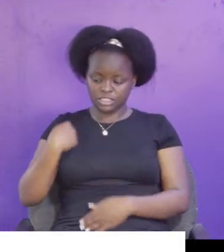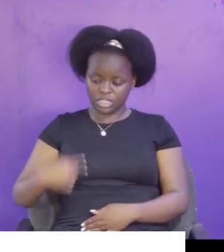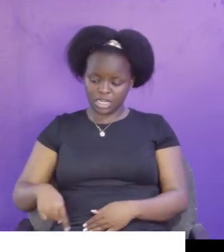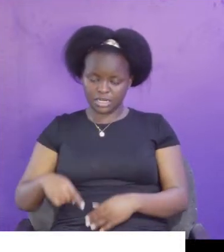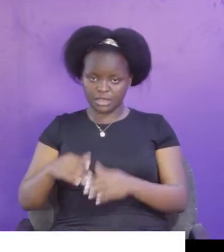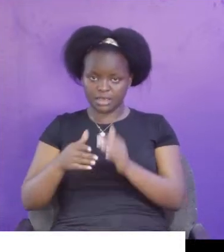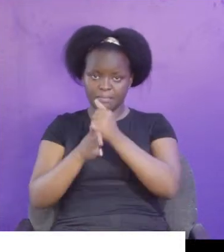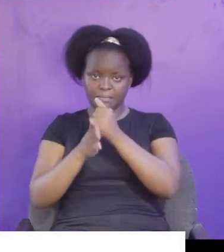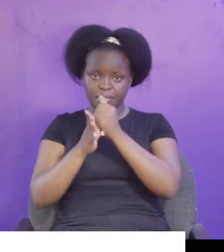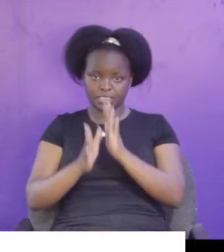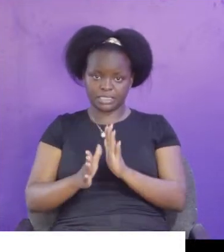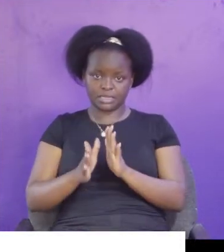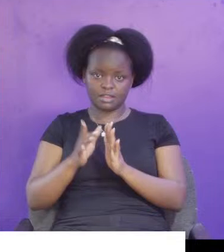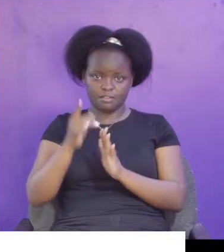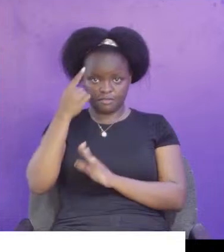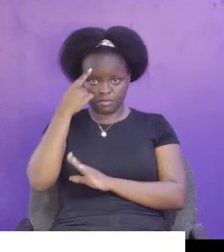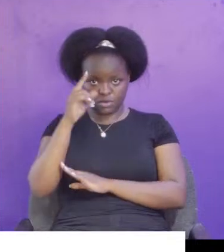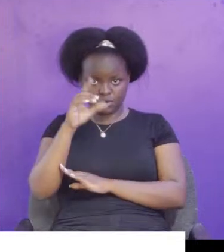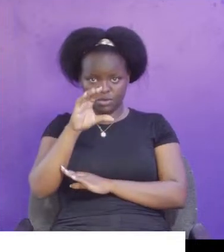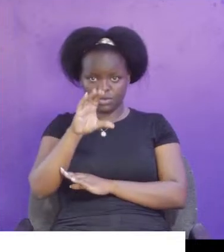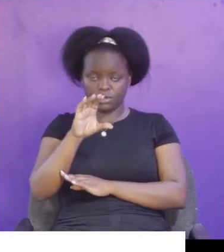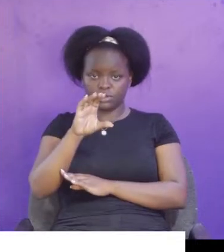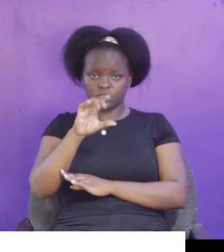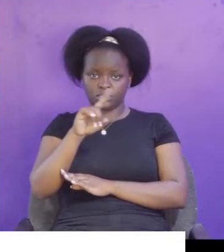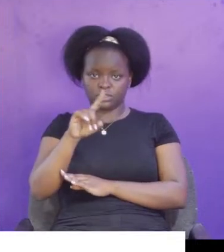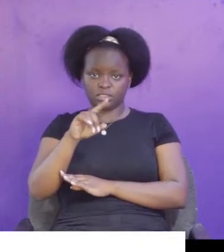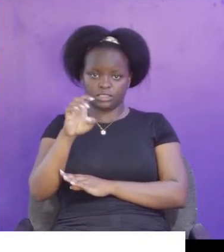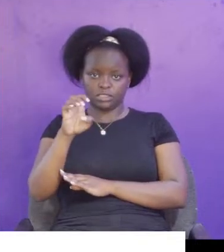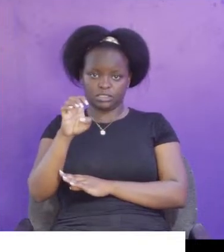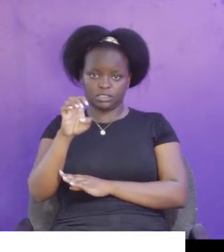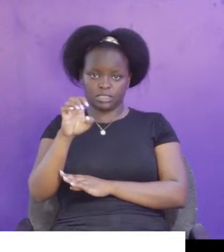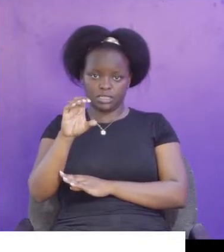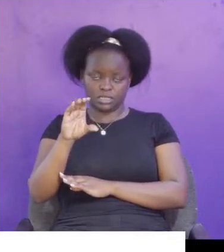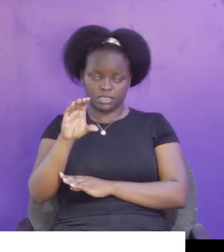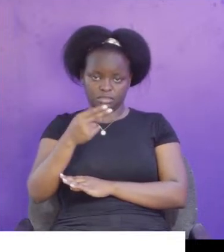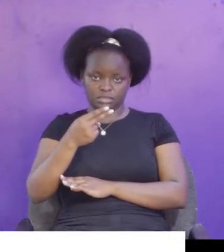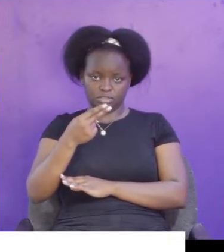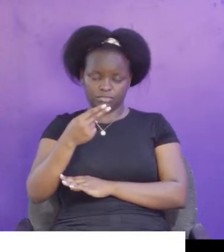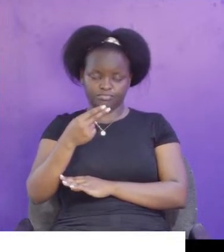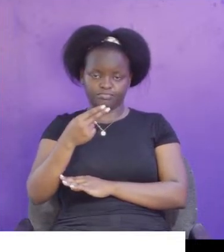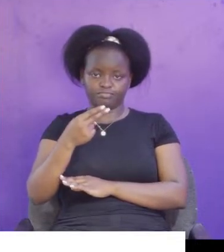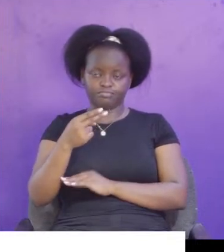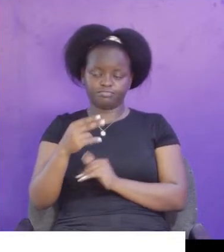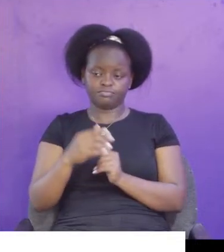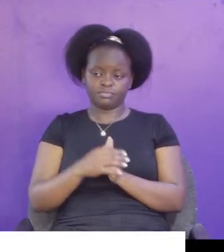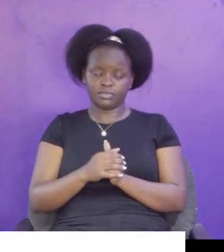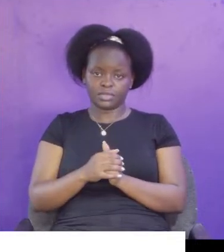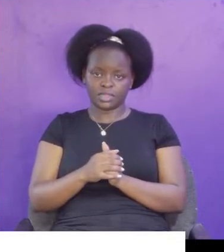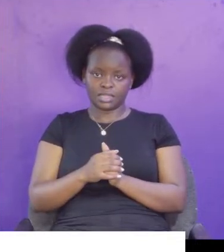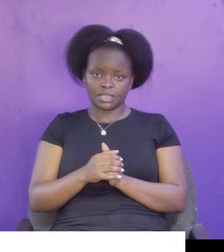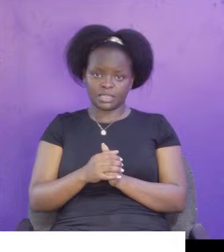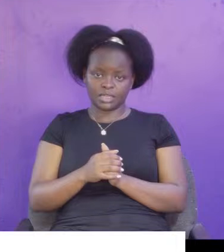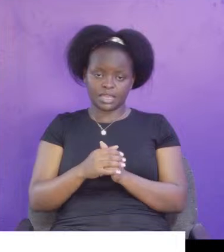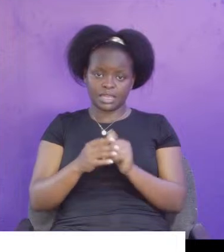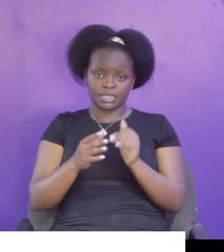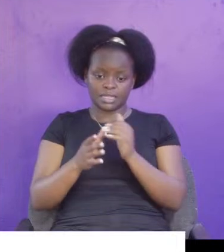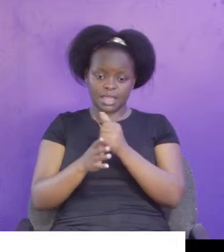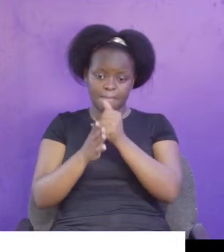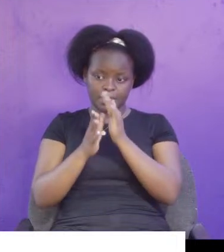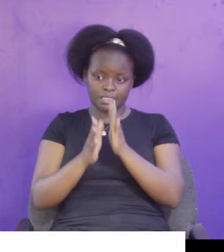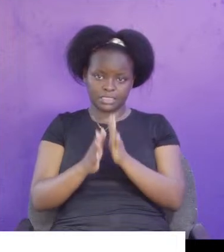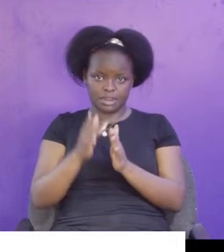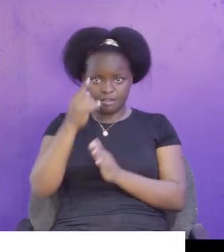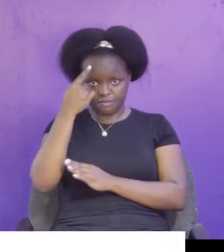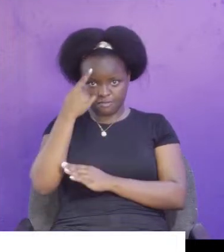Czech Republic, the Ambassador of Switzerland, and the Ambassador of the